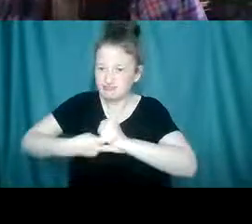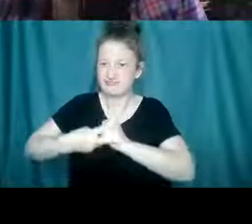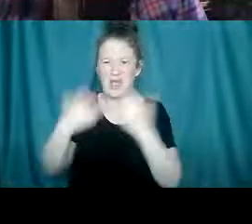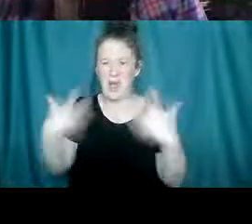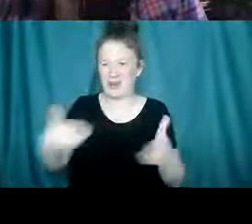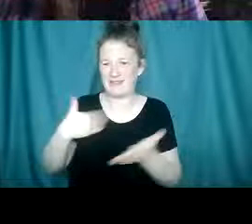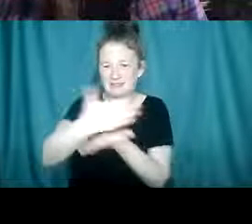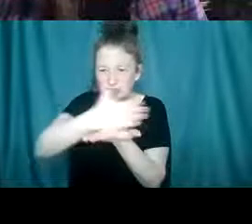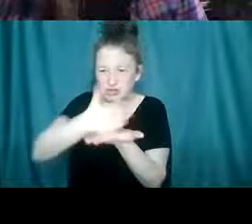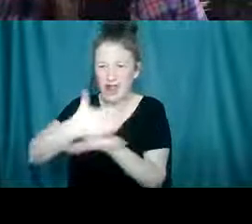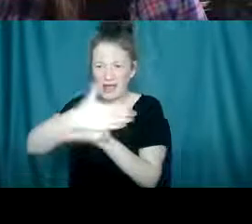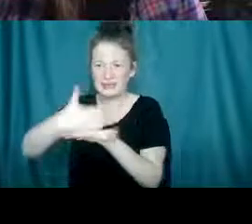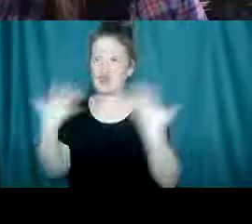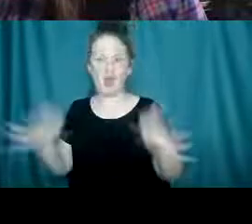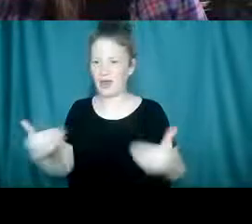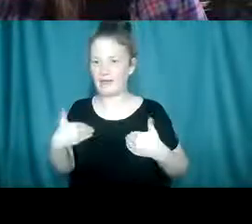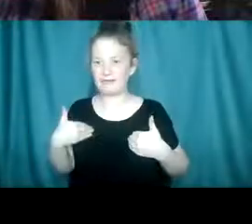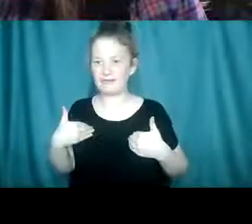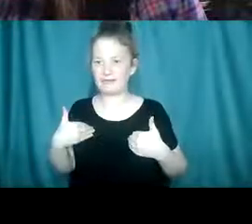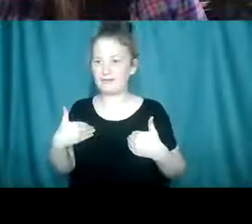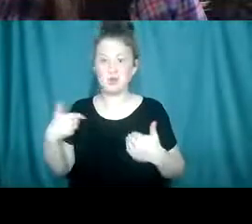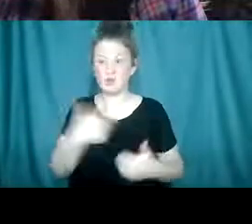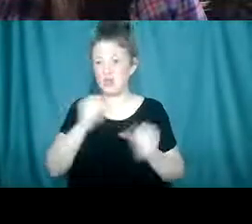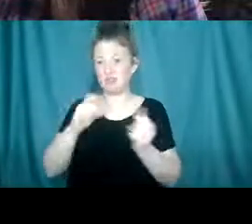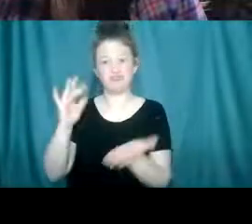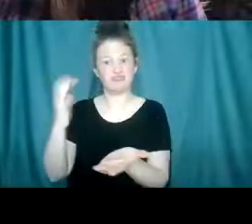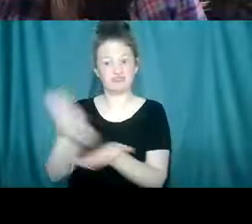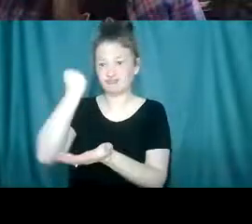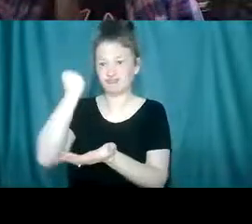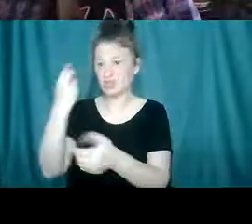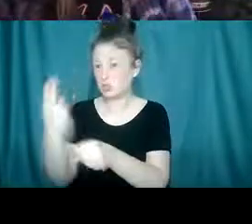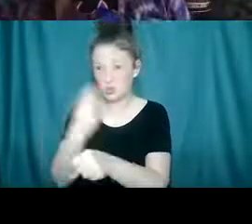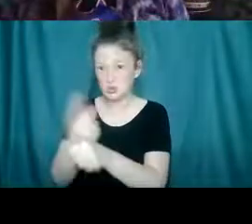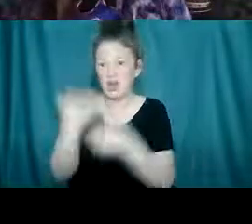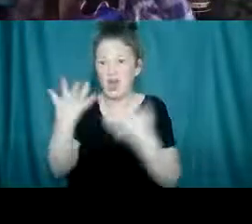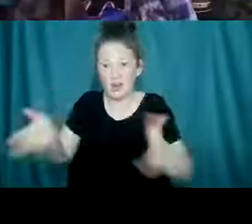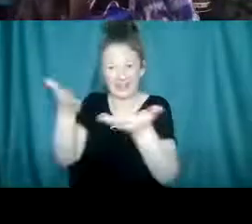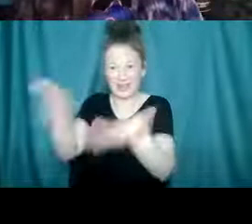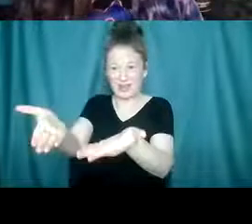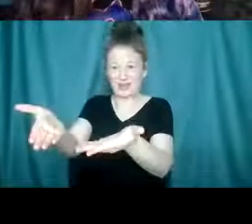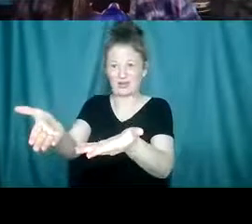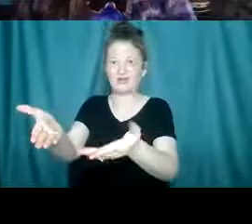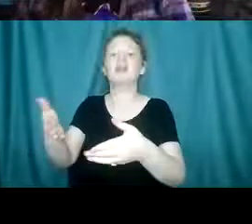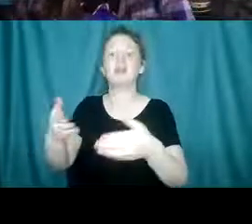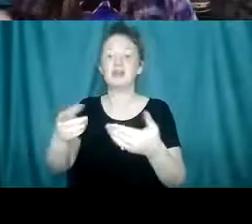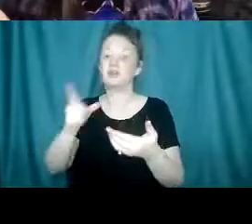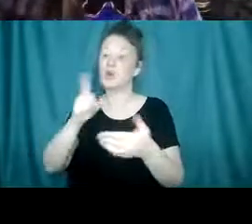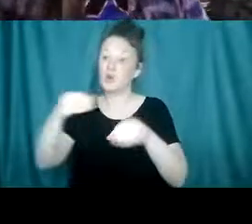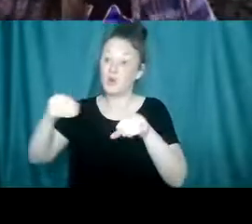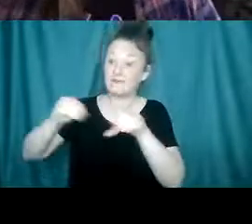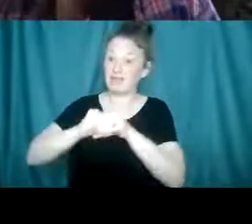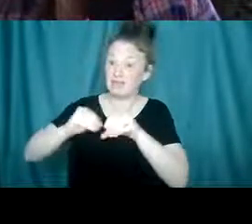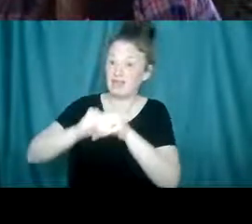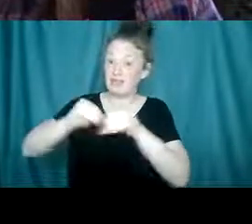are cracks that we can just already use, and by filling these cracks, it's actually stabilizing the